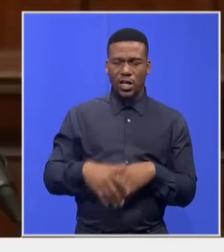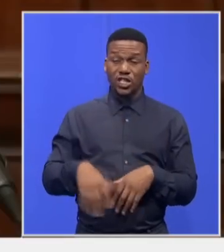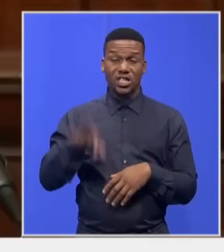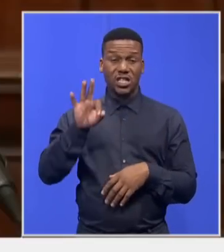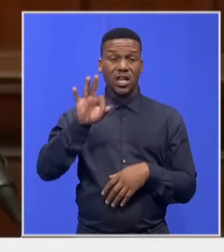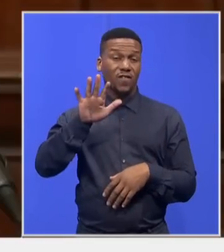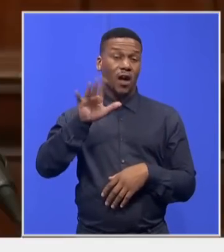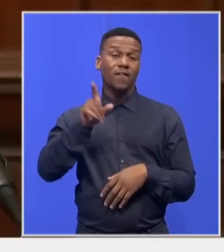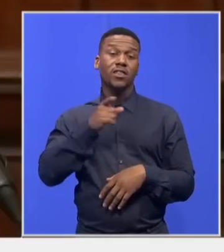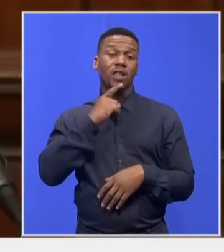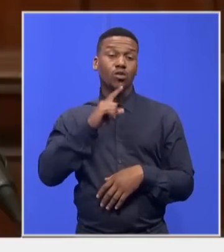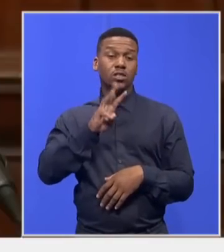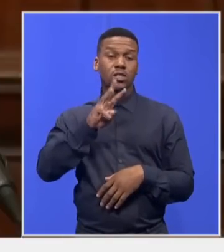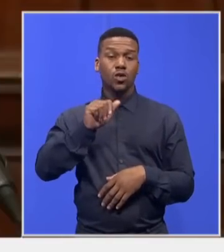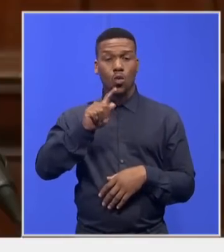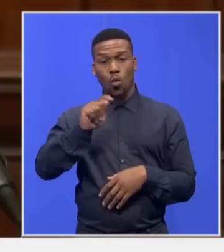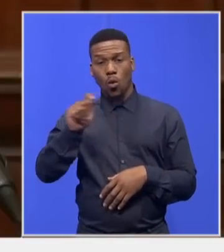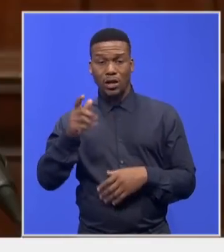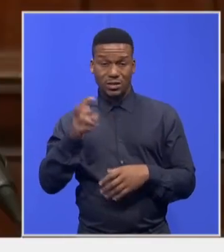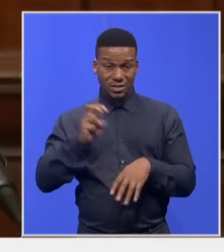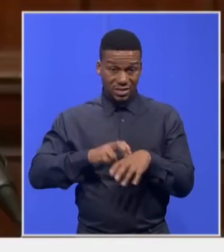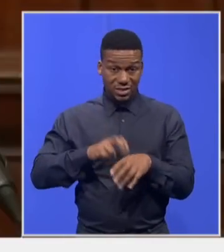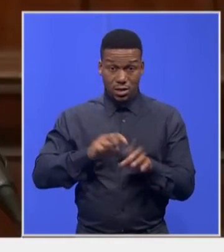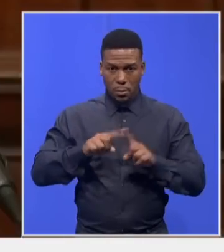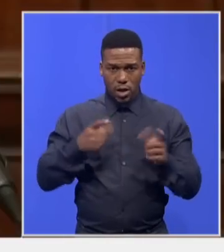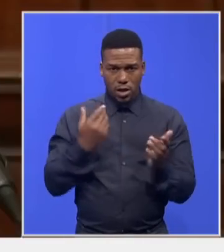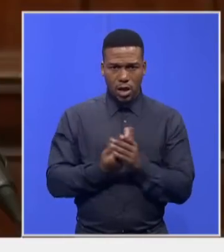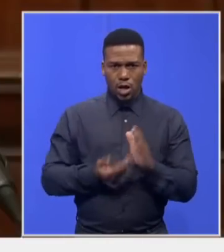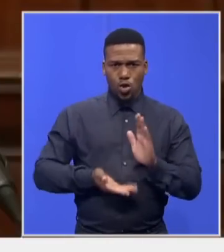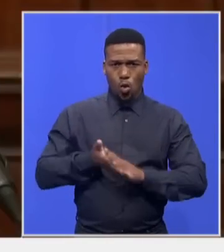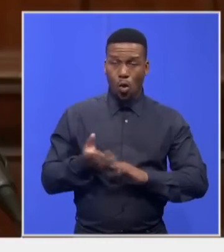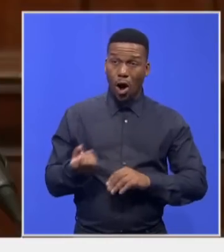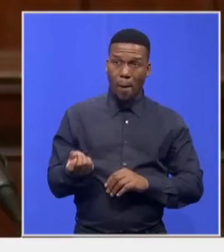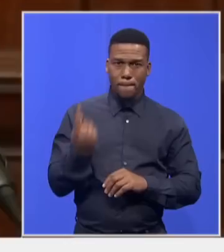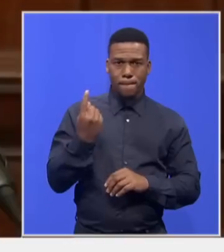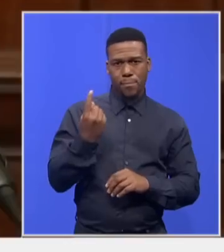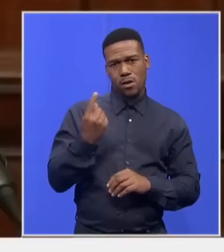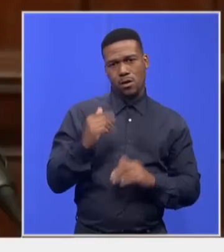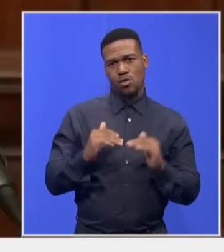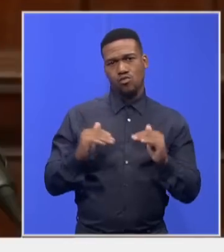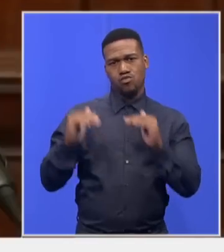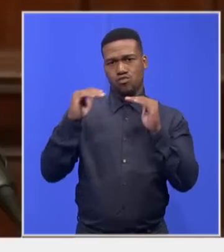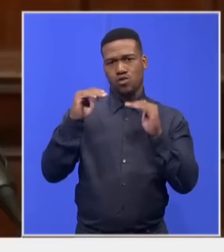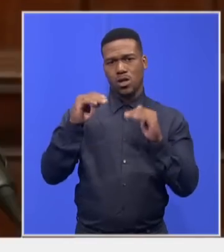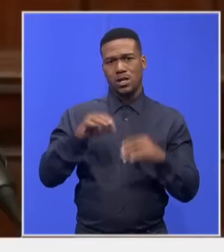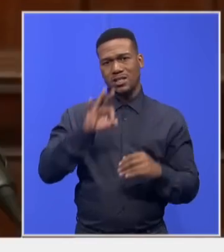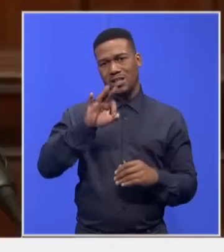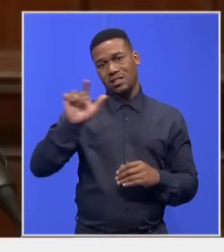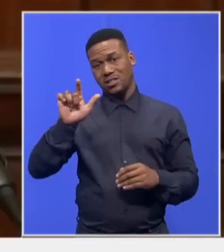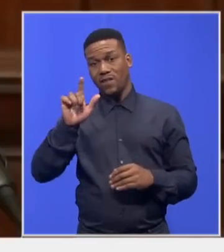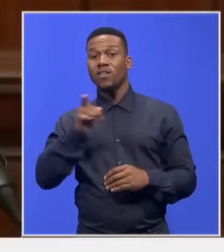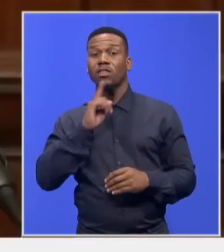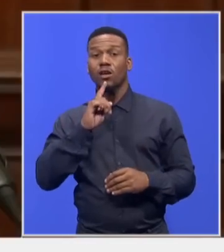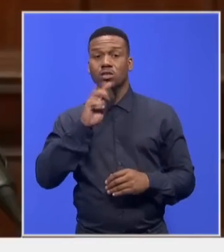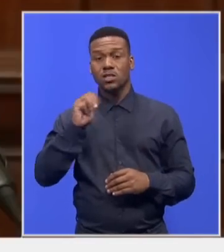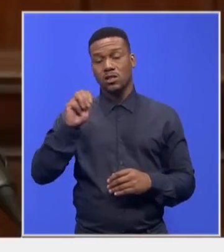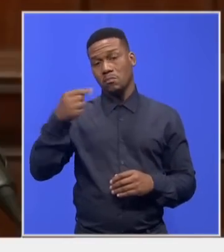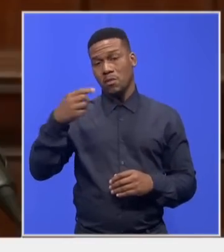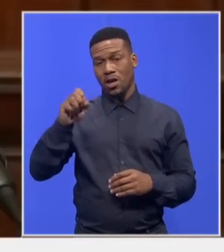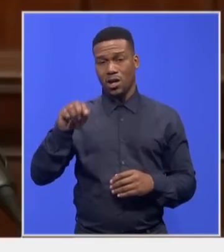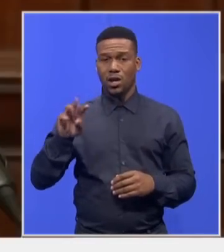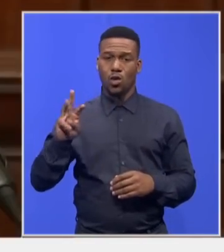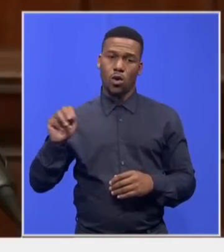megawatts, but it can go up to 37,000 megawatts. So if you are sitting at if you like, a guaranteed supply